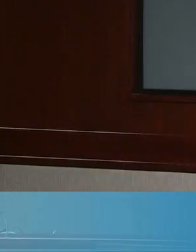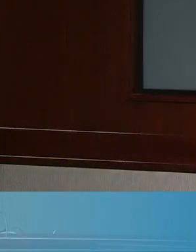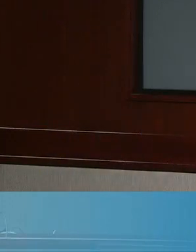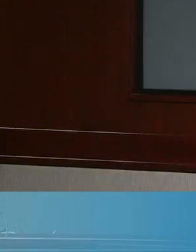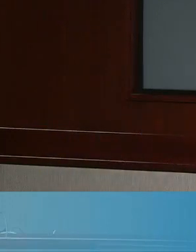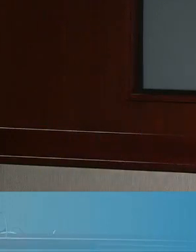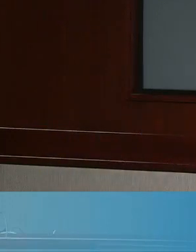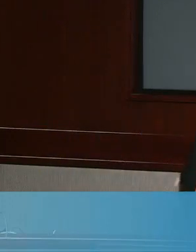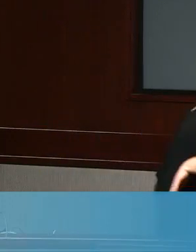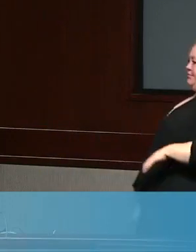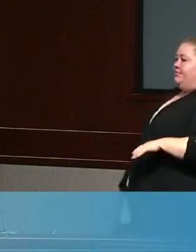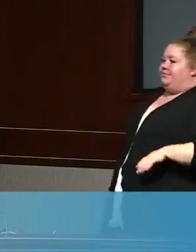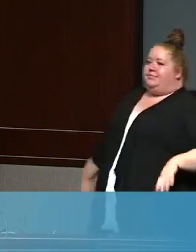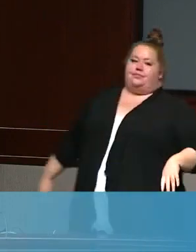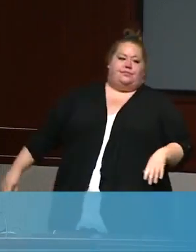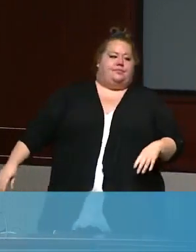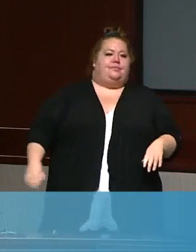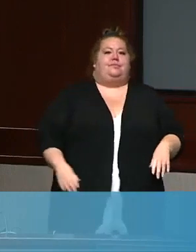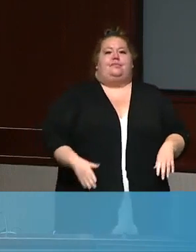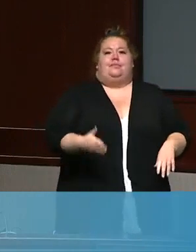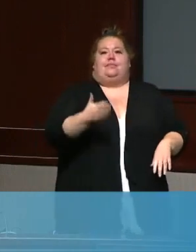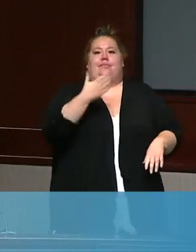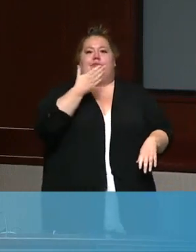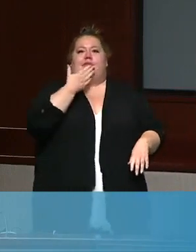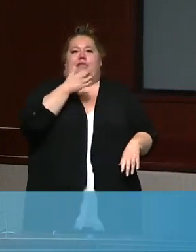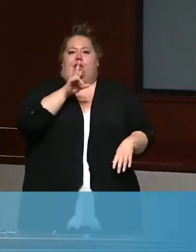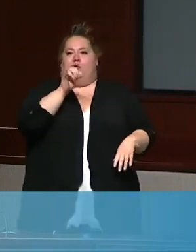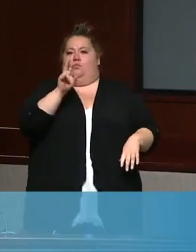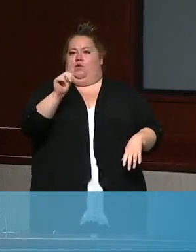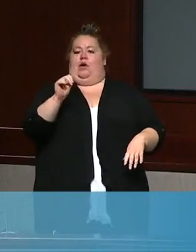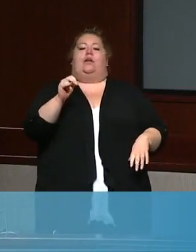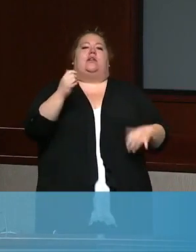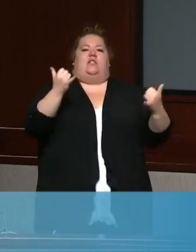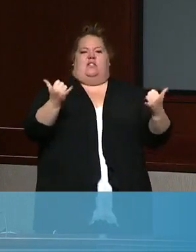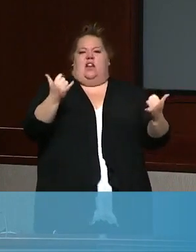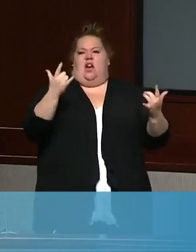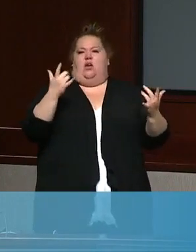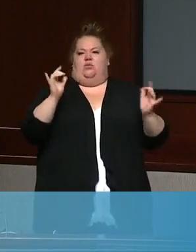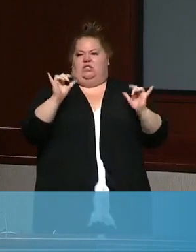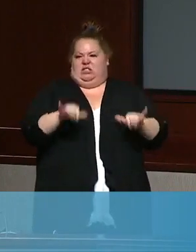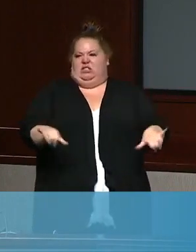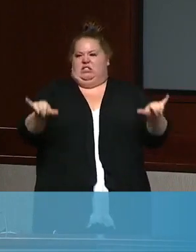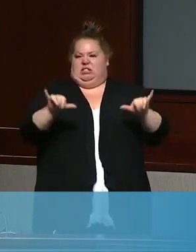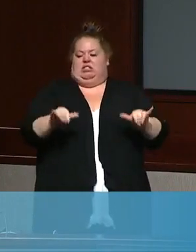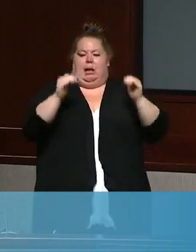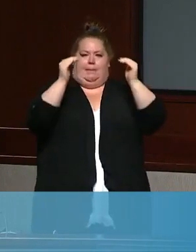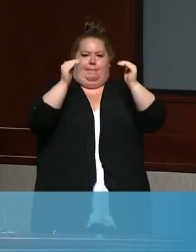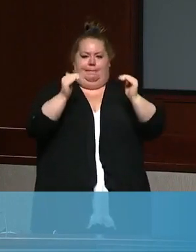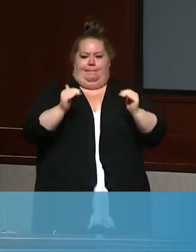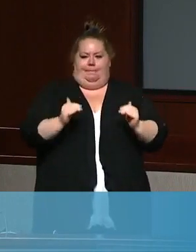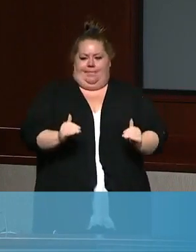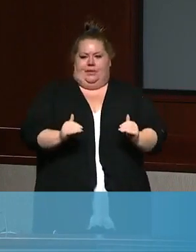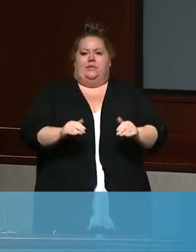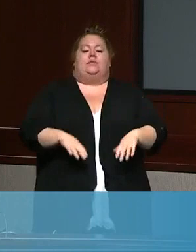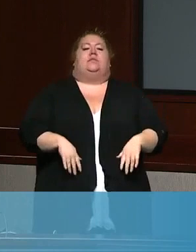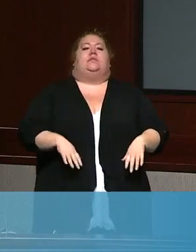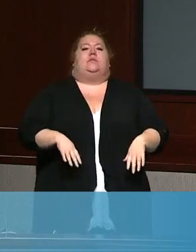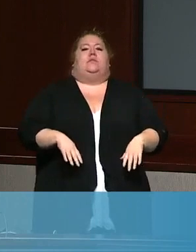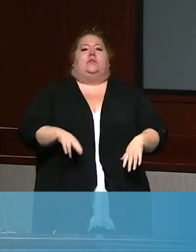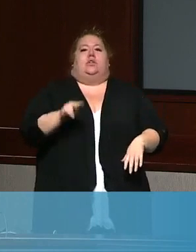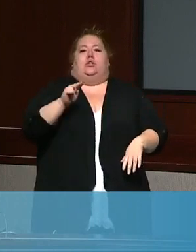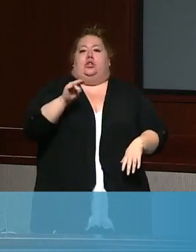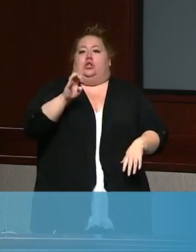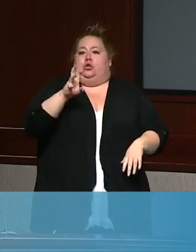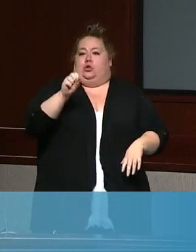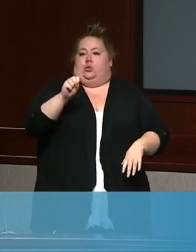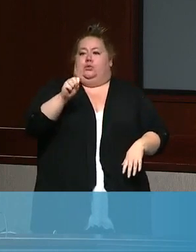Thank you, Ryan. Okay, as always, we're going to go down the list as it was provided to you. Remember, *6 to unmute. I'm going to reiterate